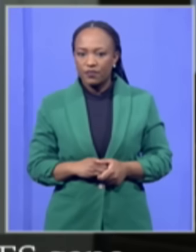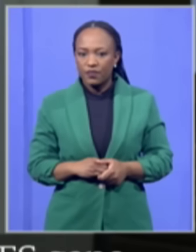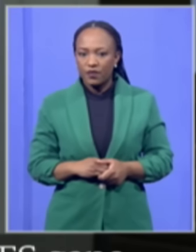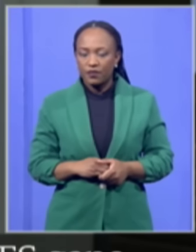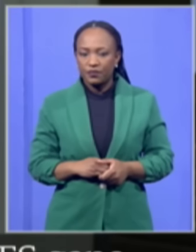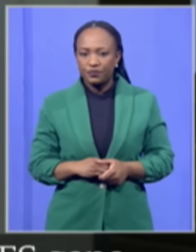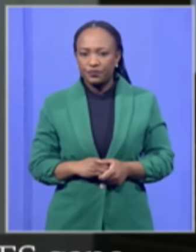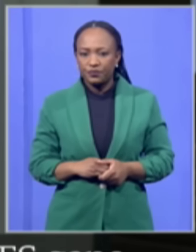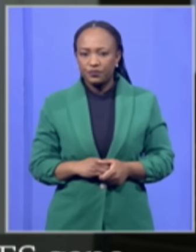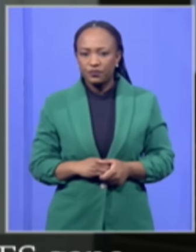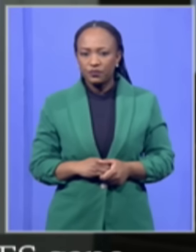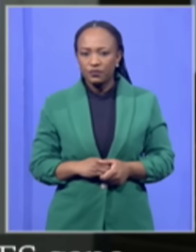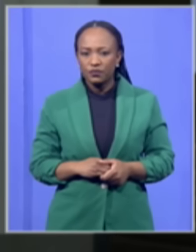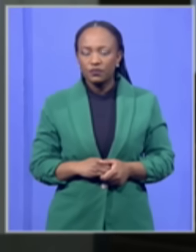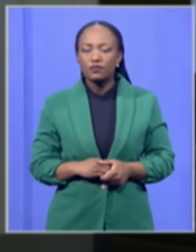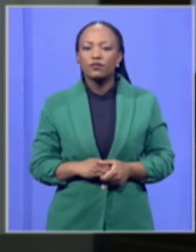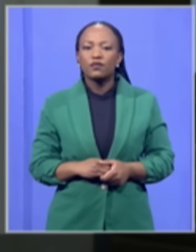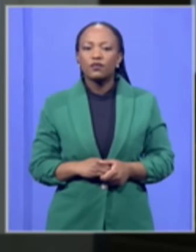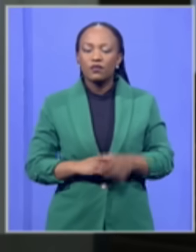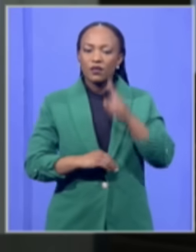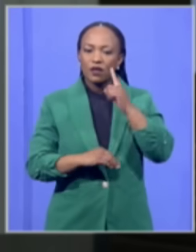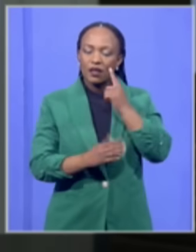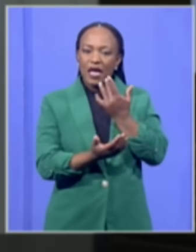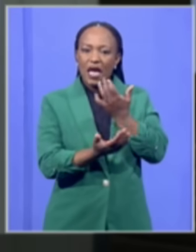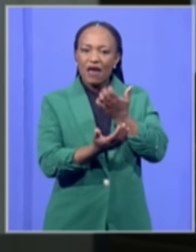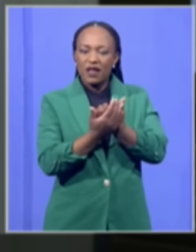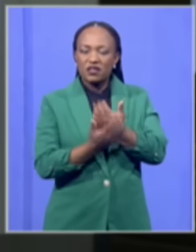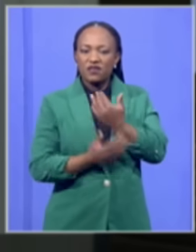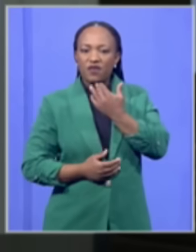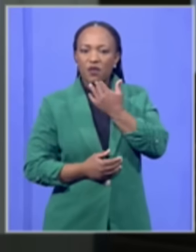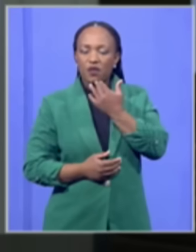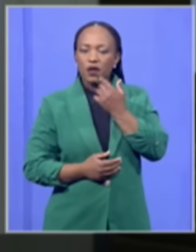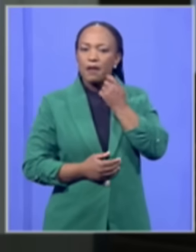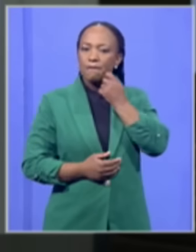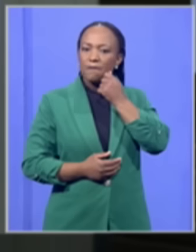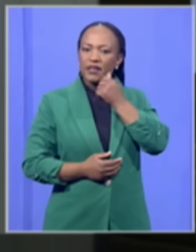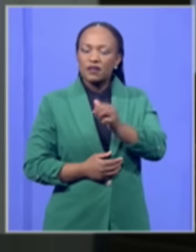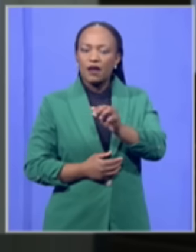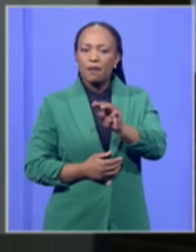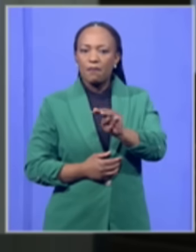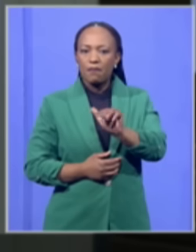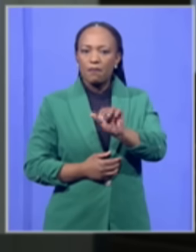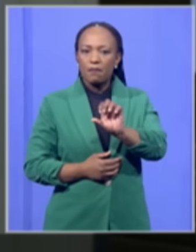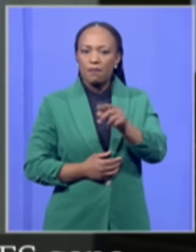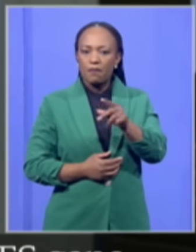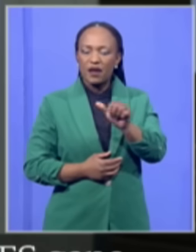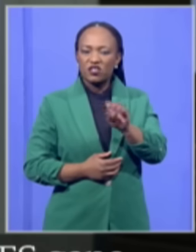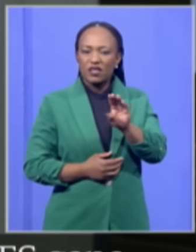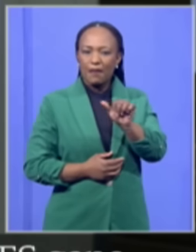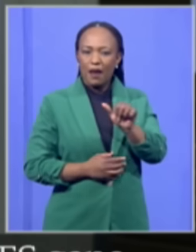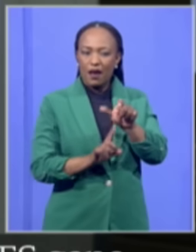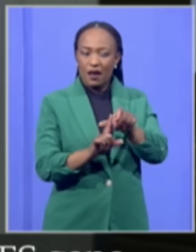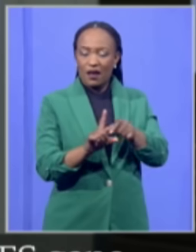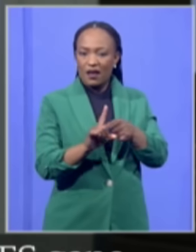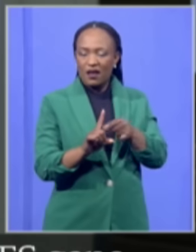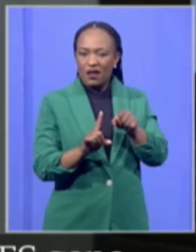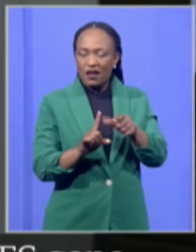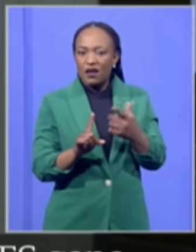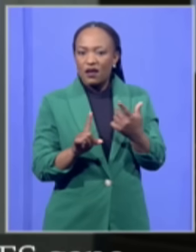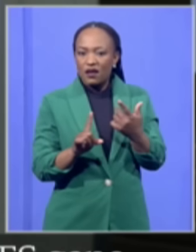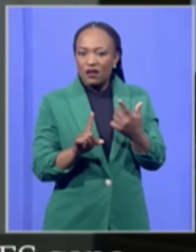state, especially the evidence of Mr. Mhlaba, shows that accused number 2, then after